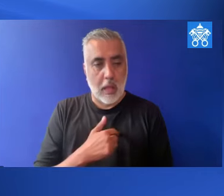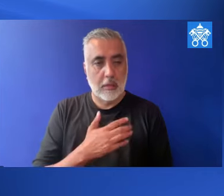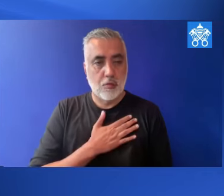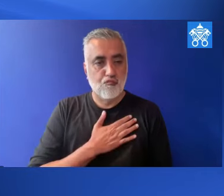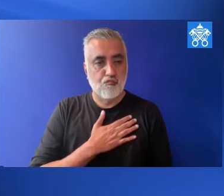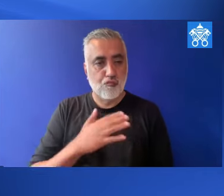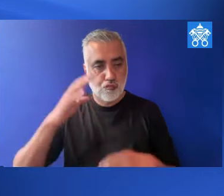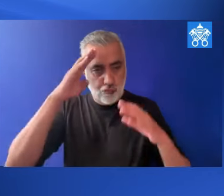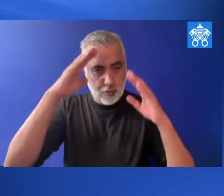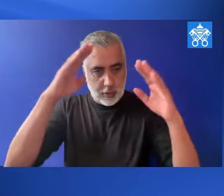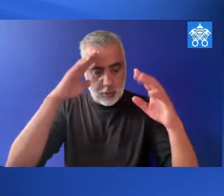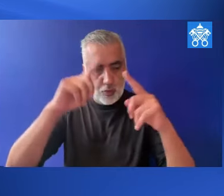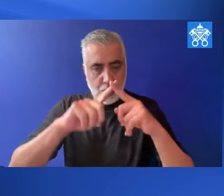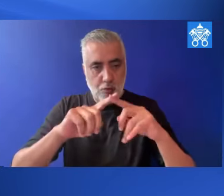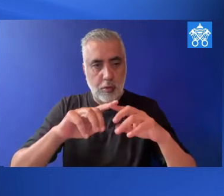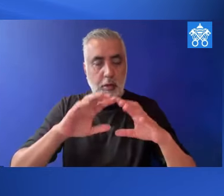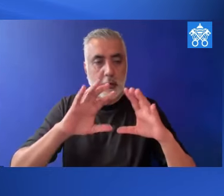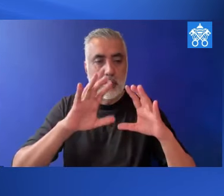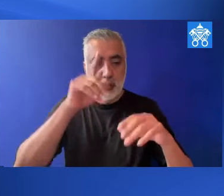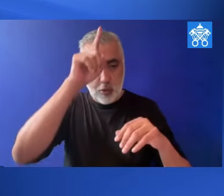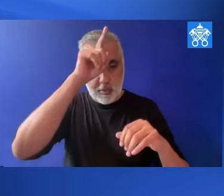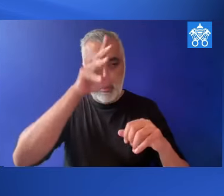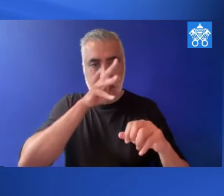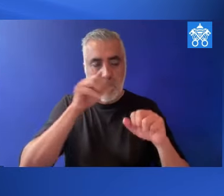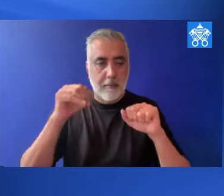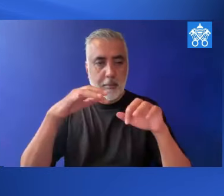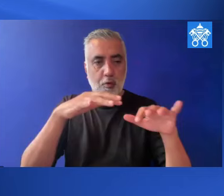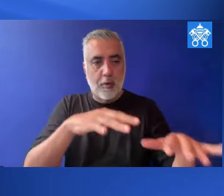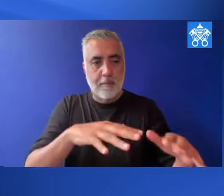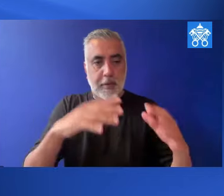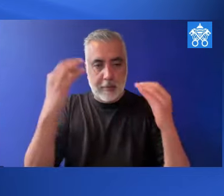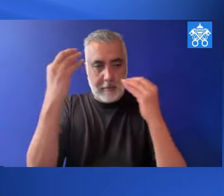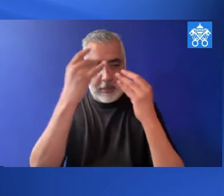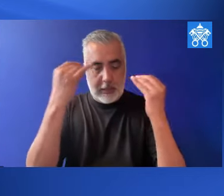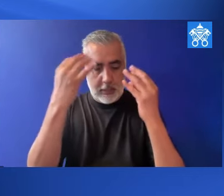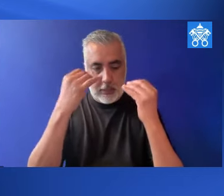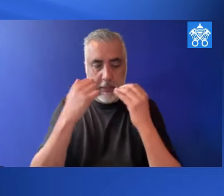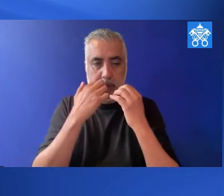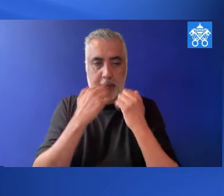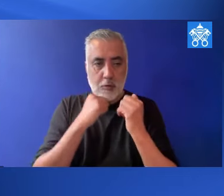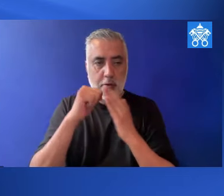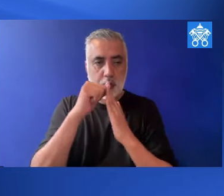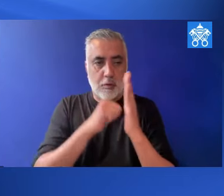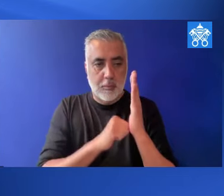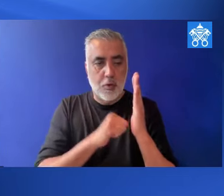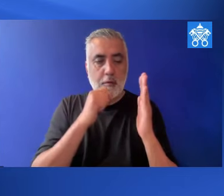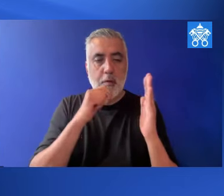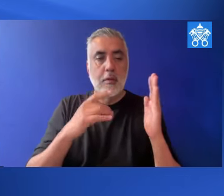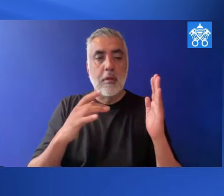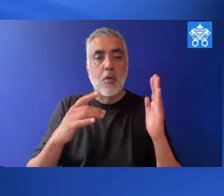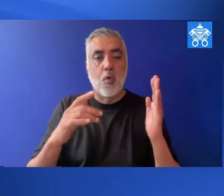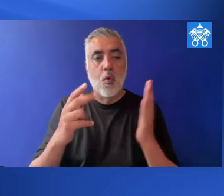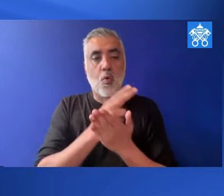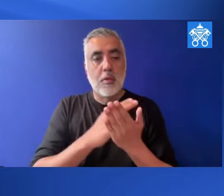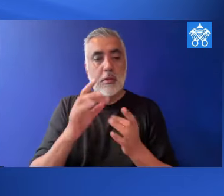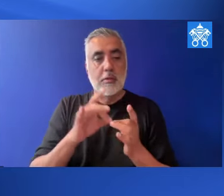cordial greeting to the German-speaking pilgrims. Let us read and meditate on sacred scripture, asking for the light of the Holy Spirit, so